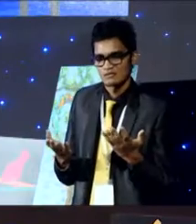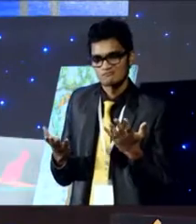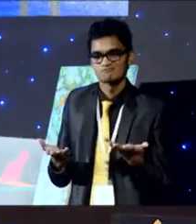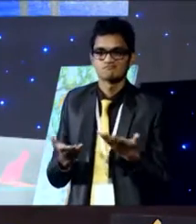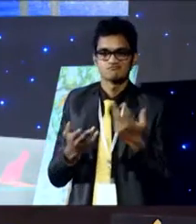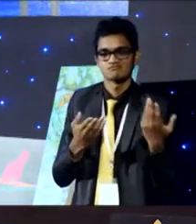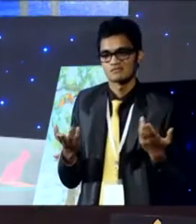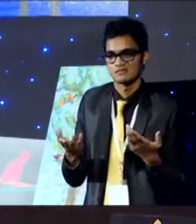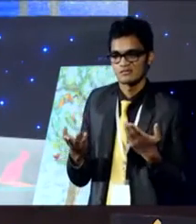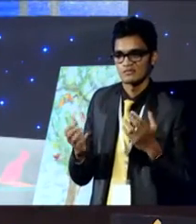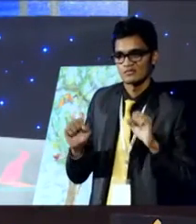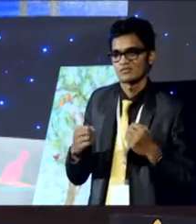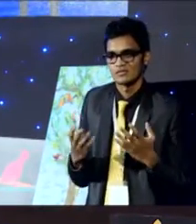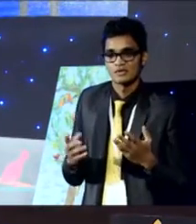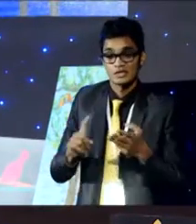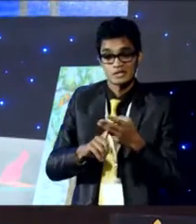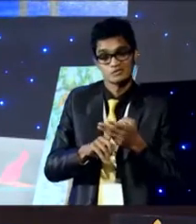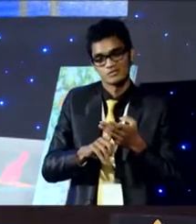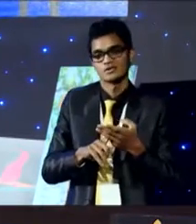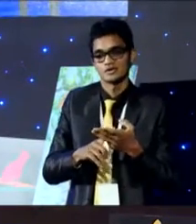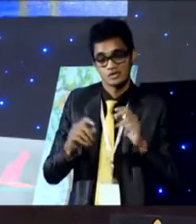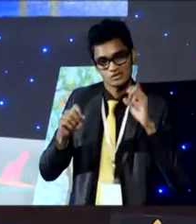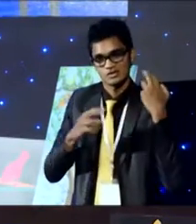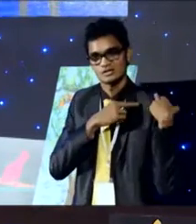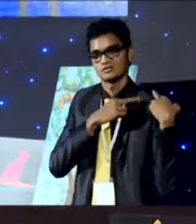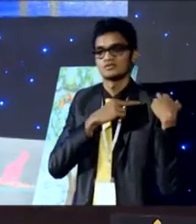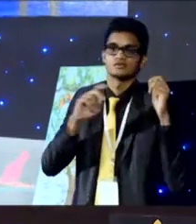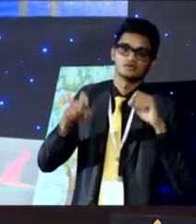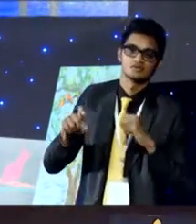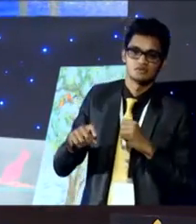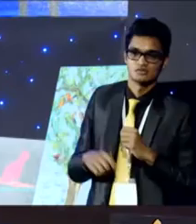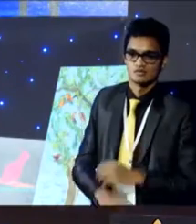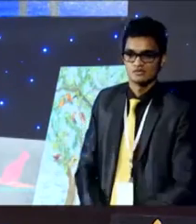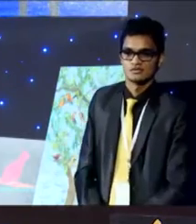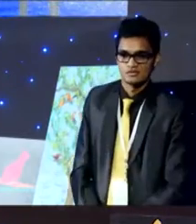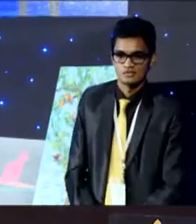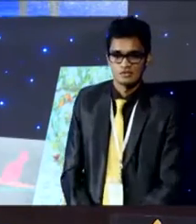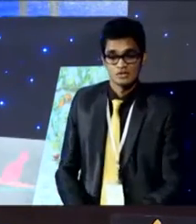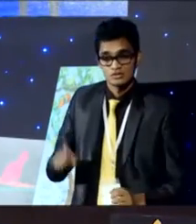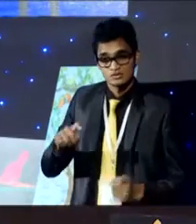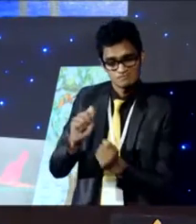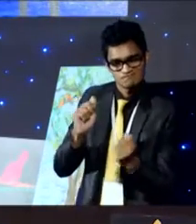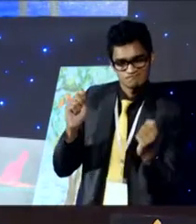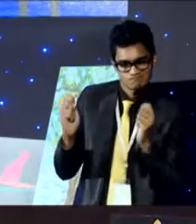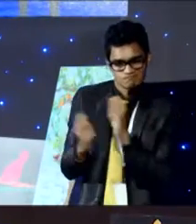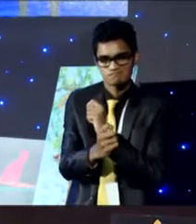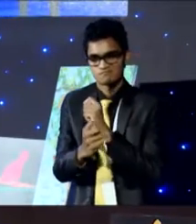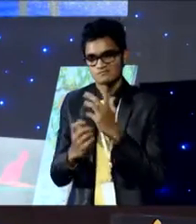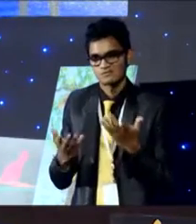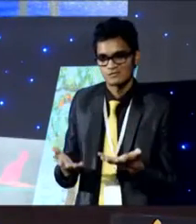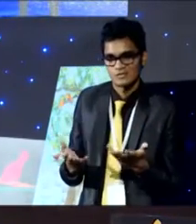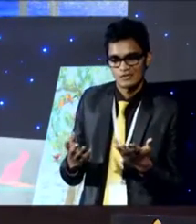on. And it becomes their responsibility. It is different. It needs to change. And you know, when we say that